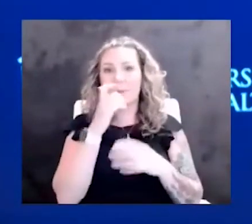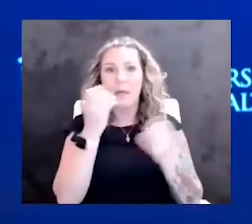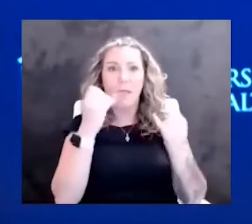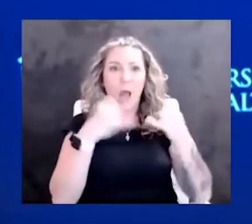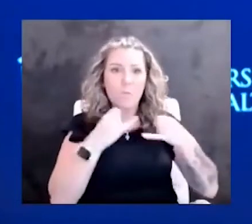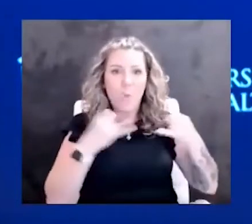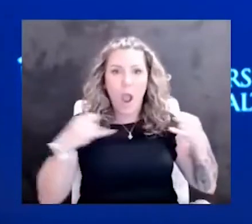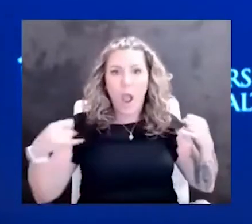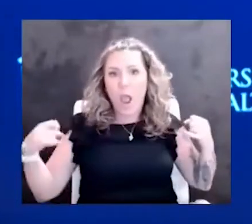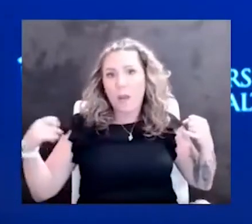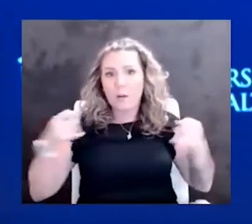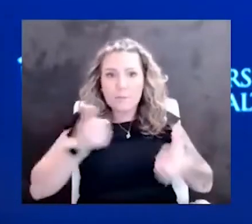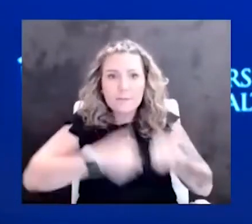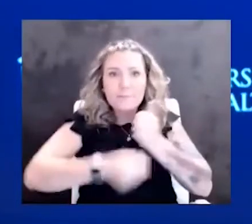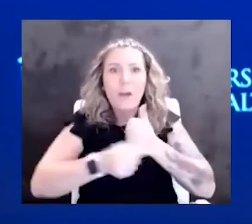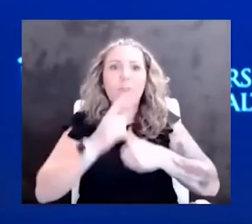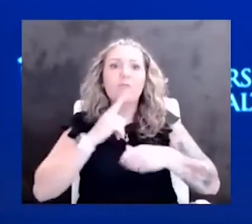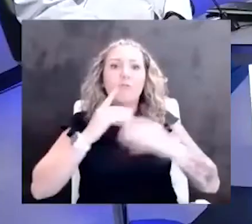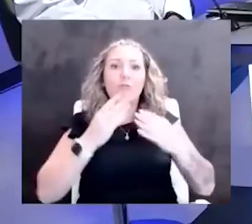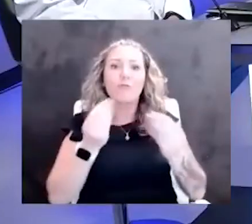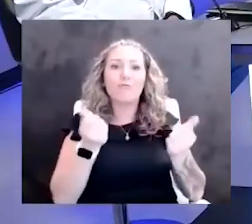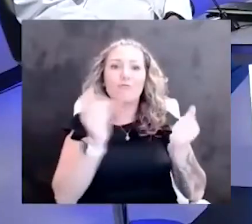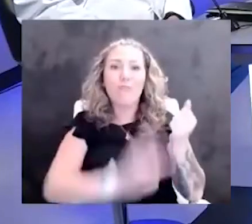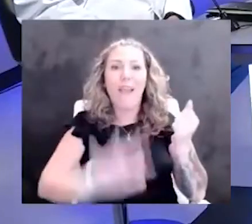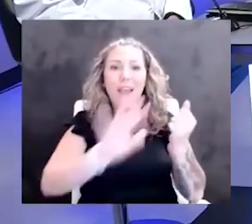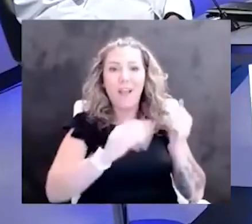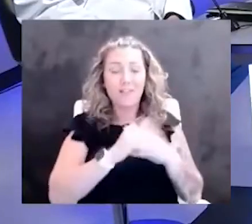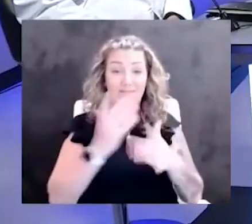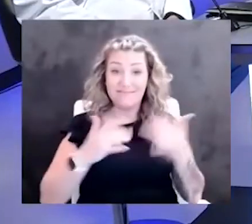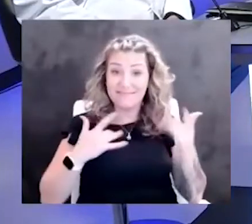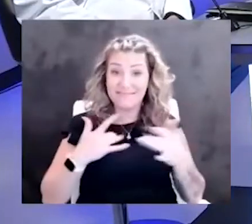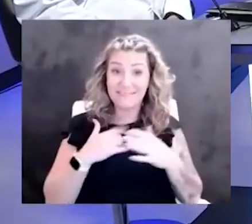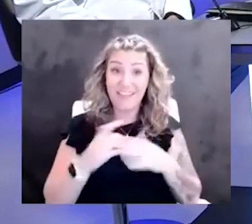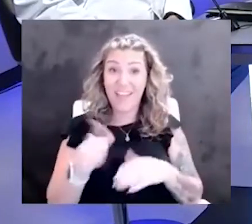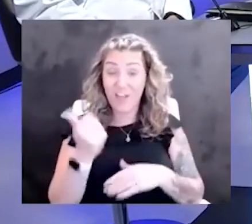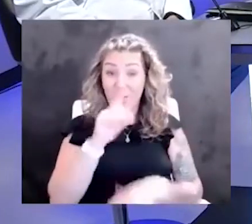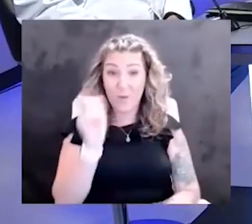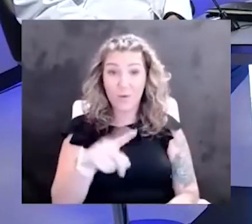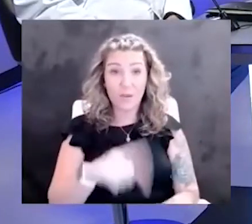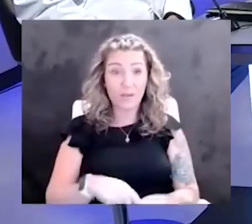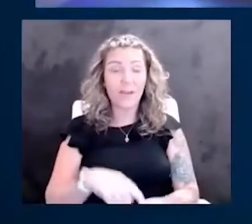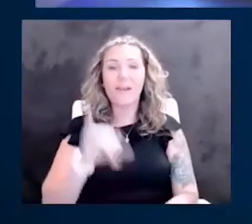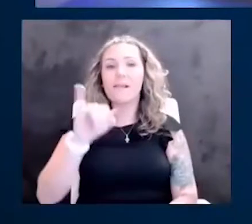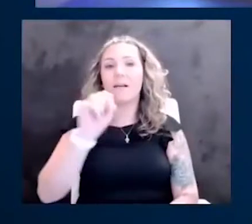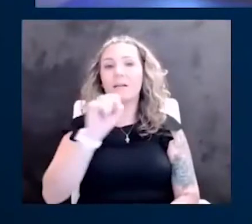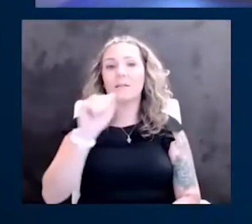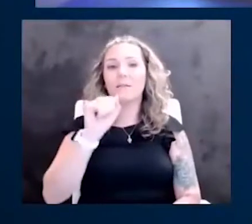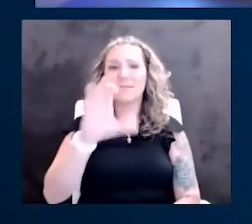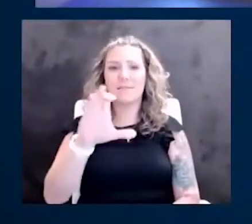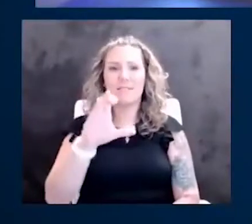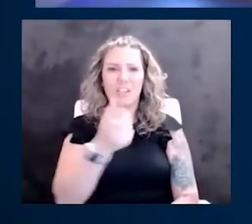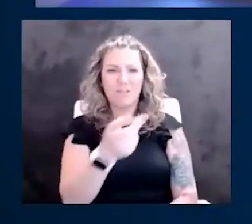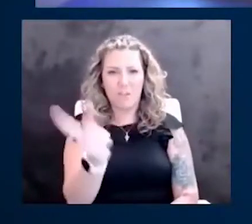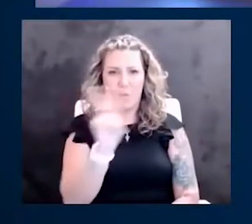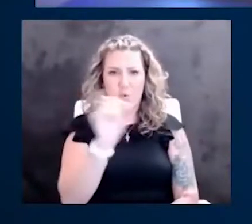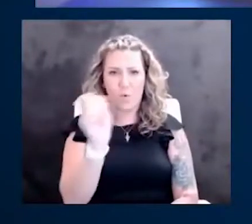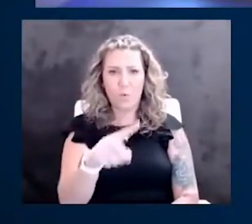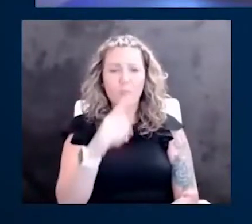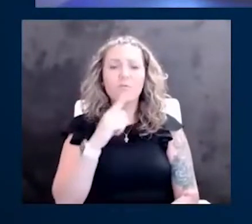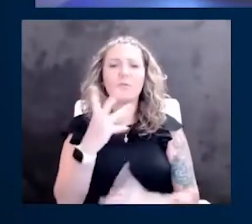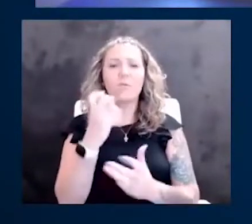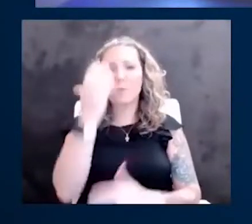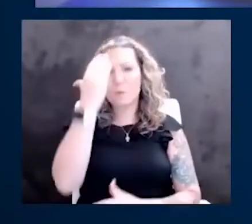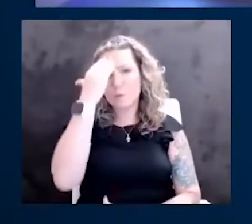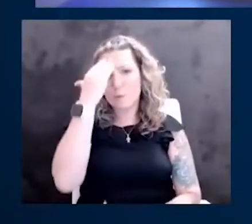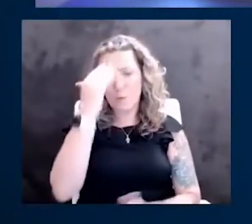So I think that's exciting. Jill, what other questions do we have? Isaac has a couple. He wants to know from Dr. Norman, at the